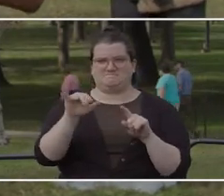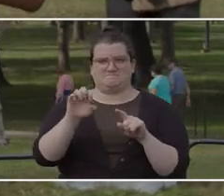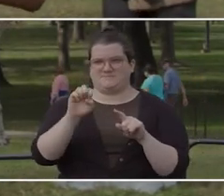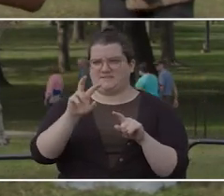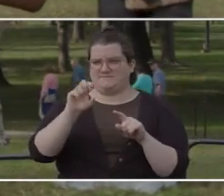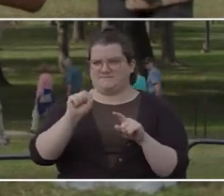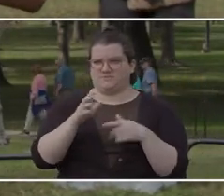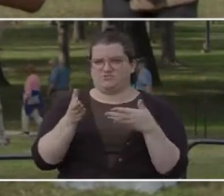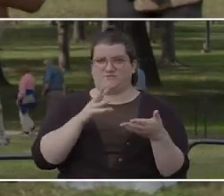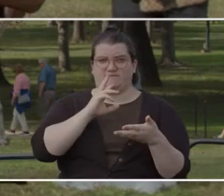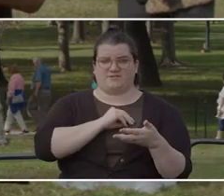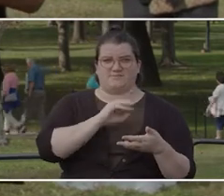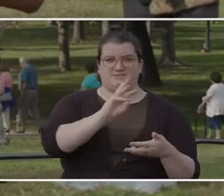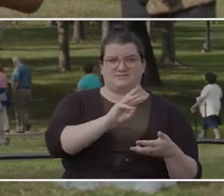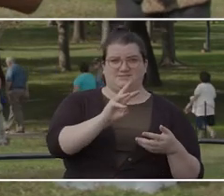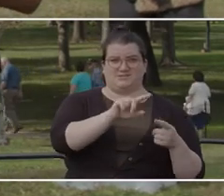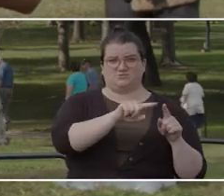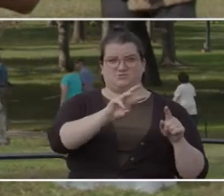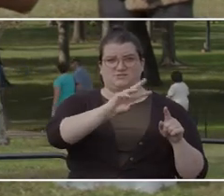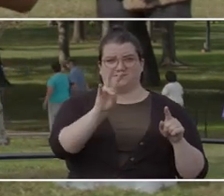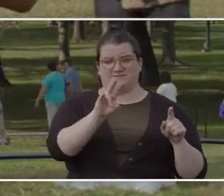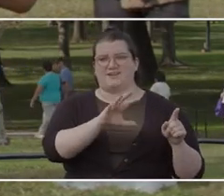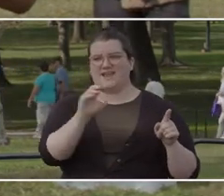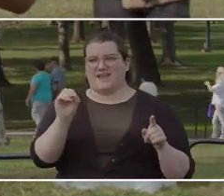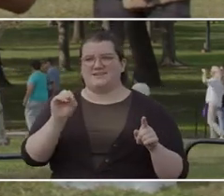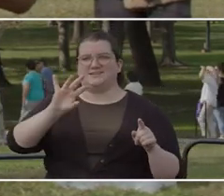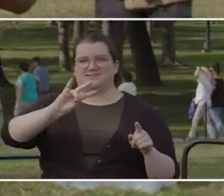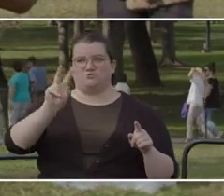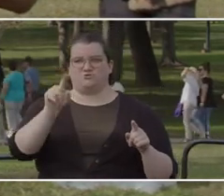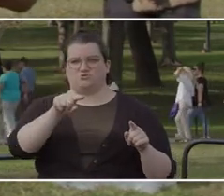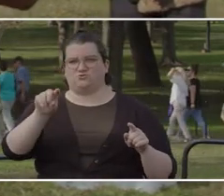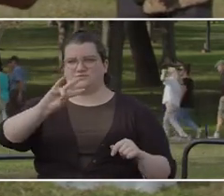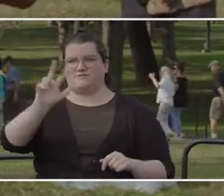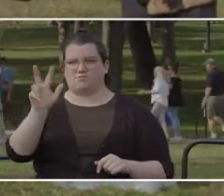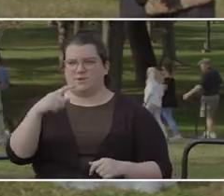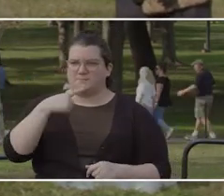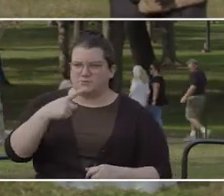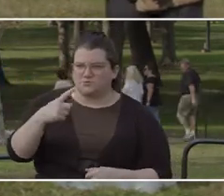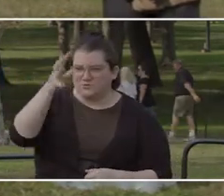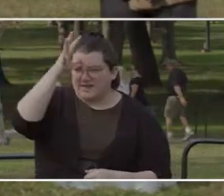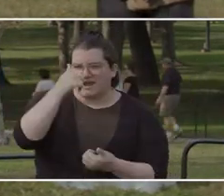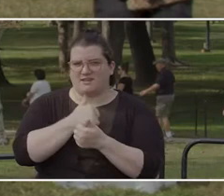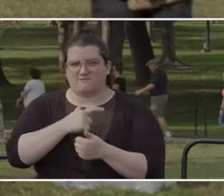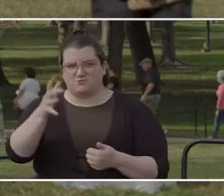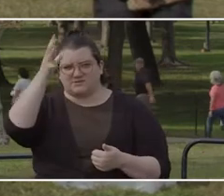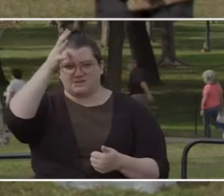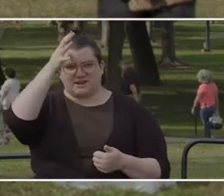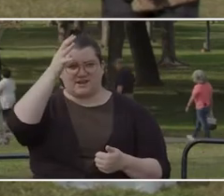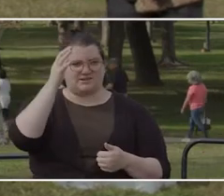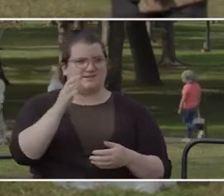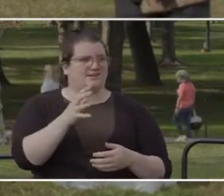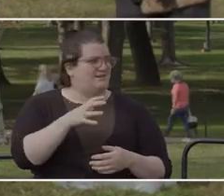to 67 and 1972 to 73. We miss and love you, Dad. Gun hold my